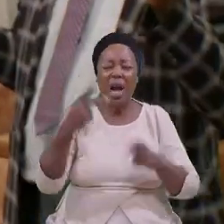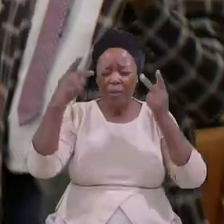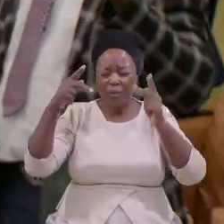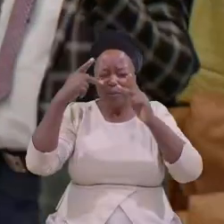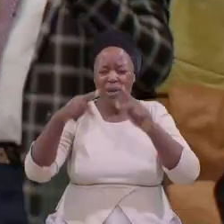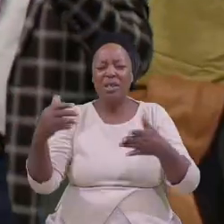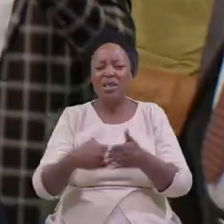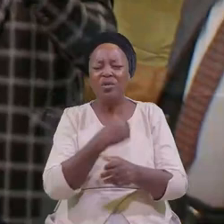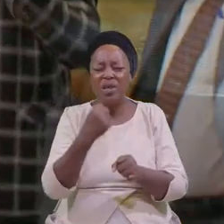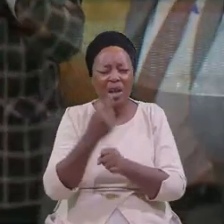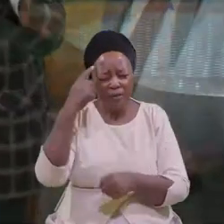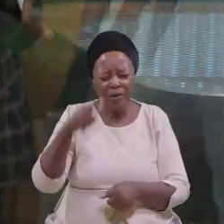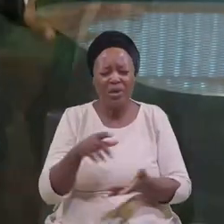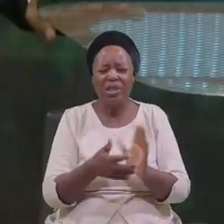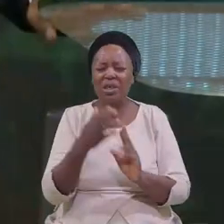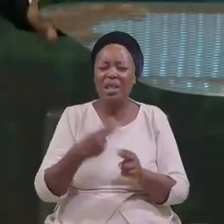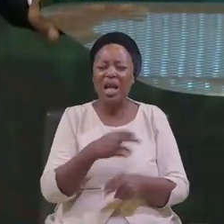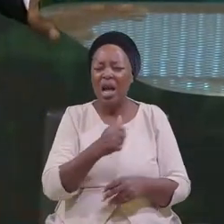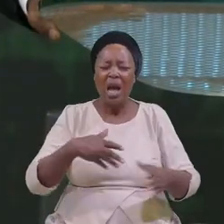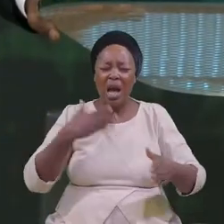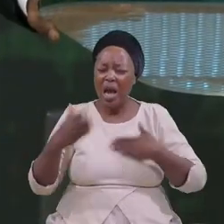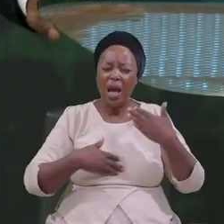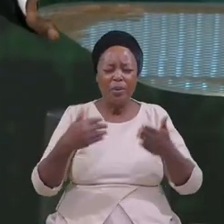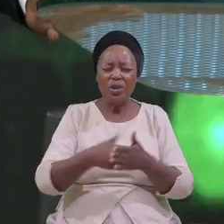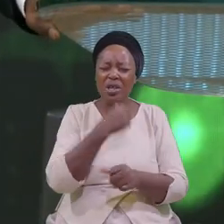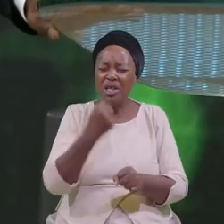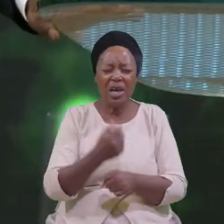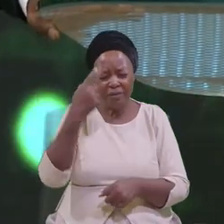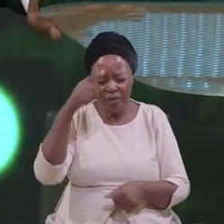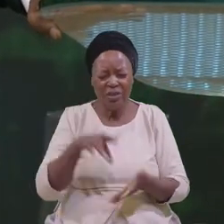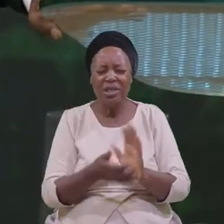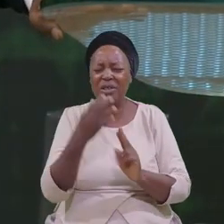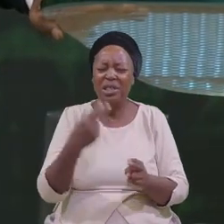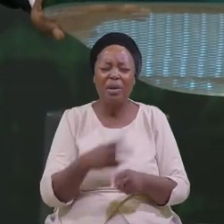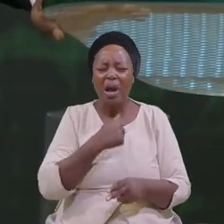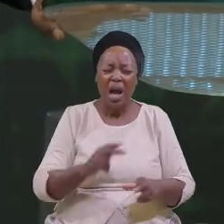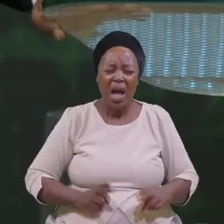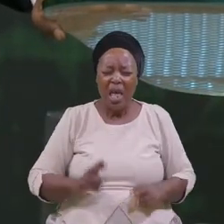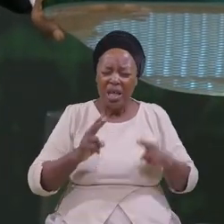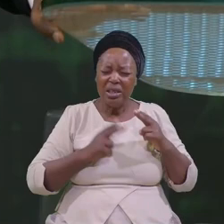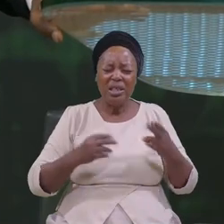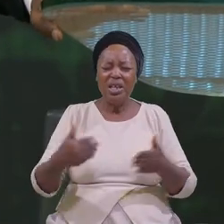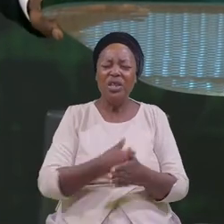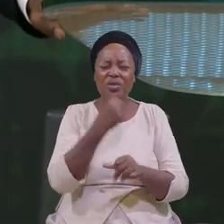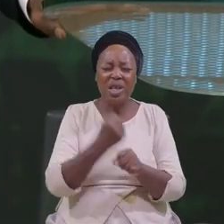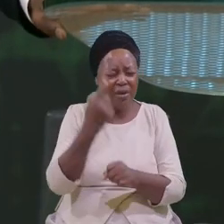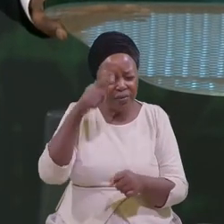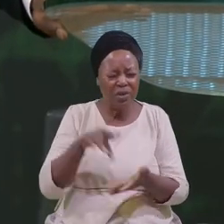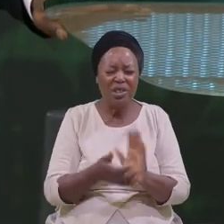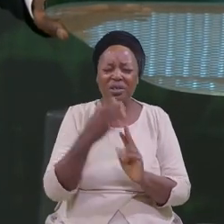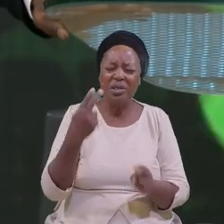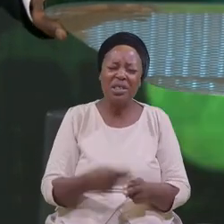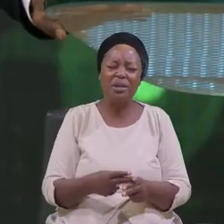prosperous new year for you. A happy new year for you. a healthy new year for you.